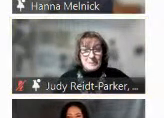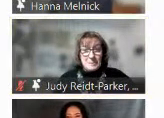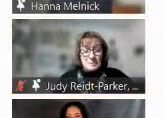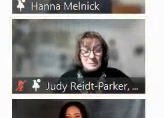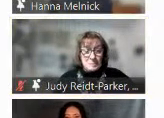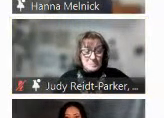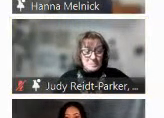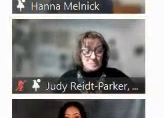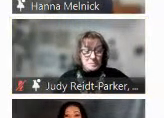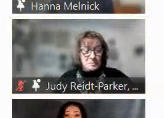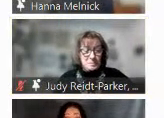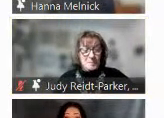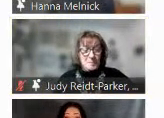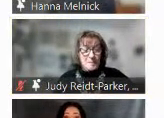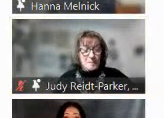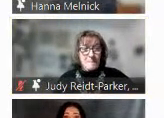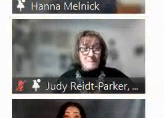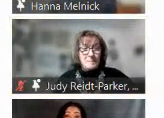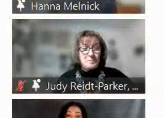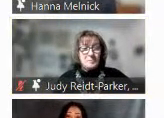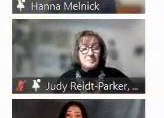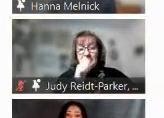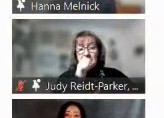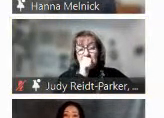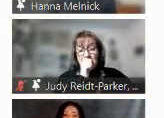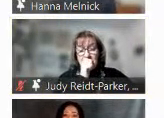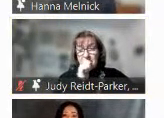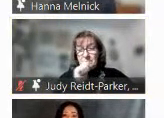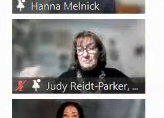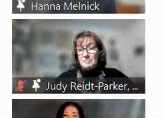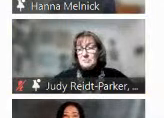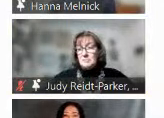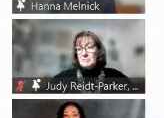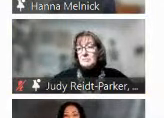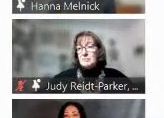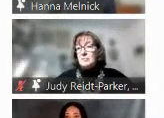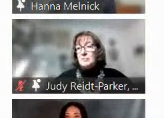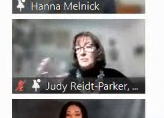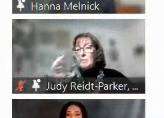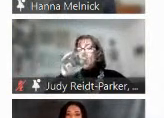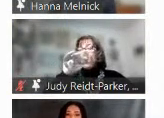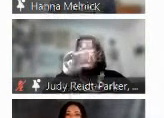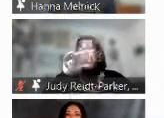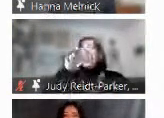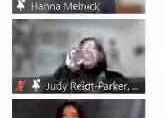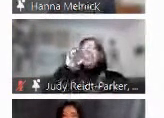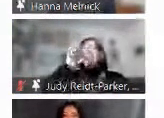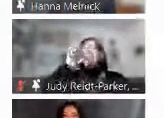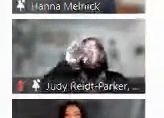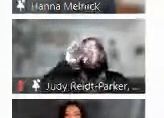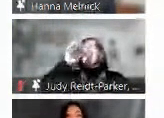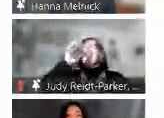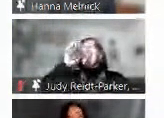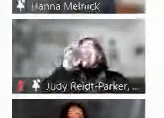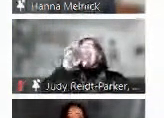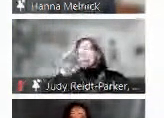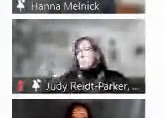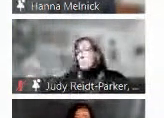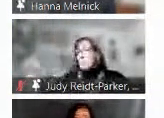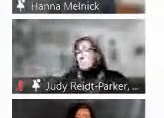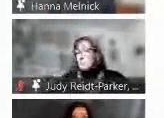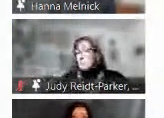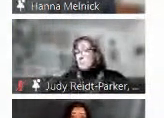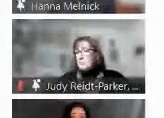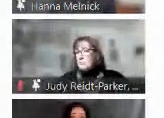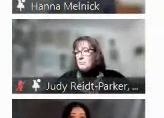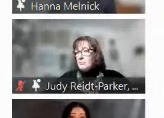High quality inclusion supports children's development, both for children with and without disabilities. The funding for